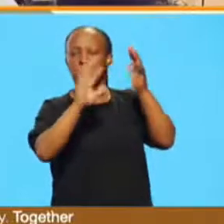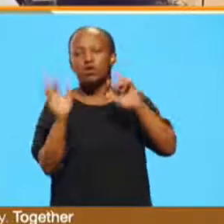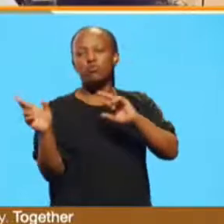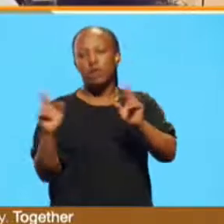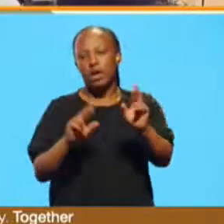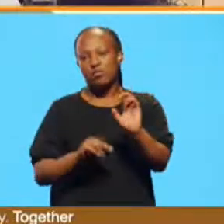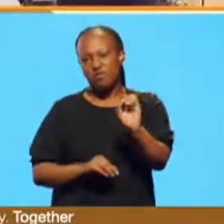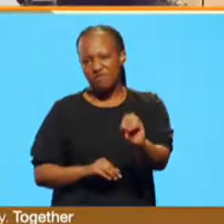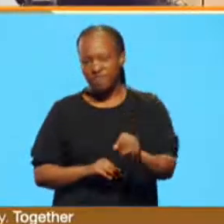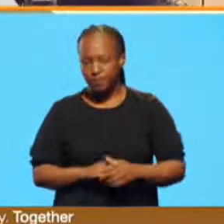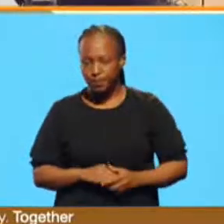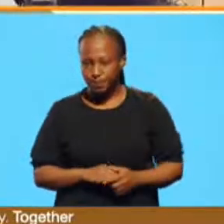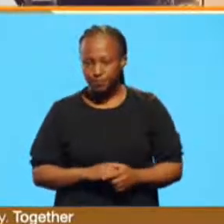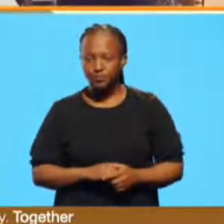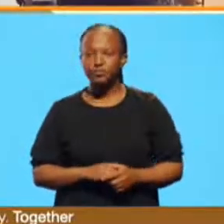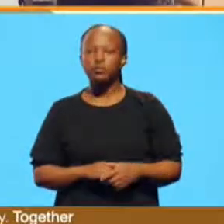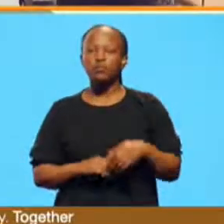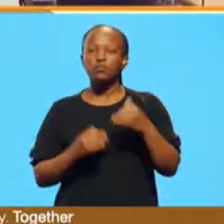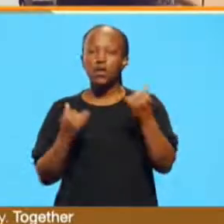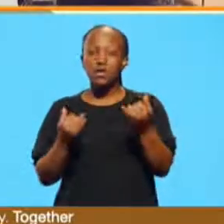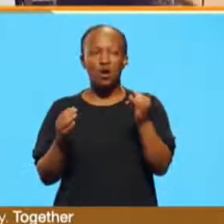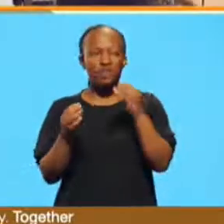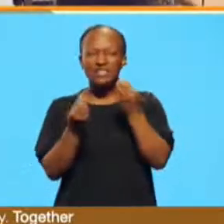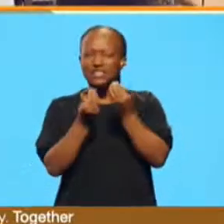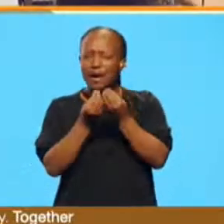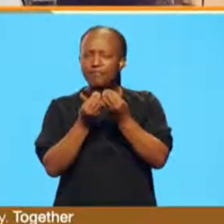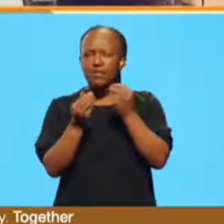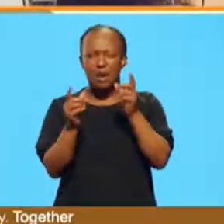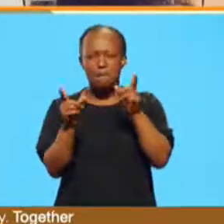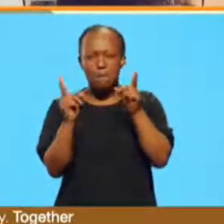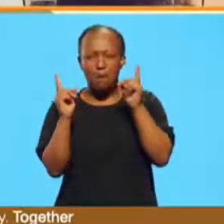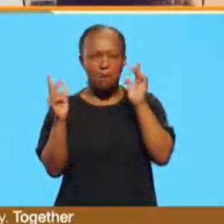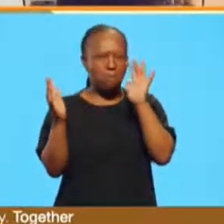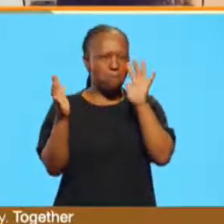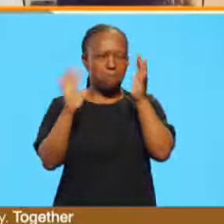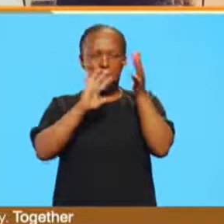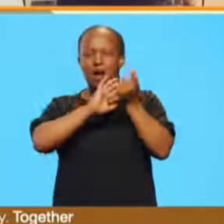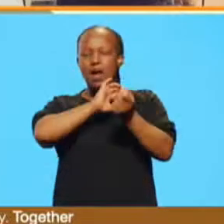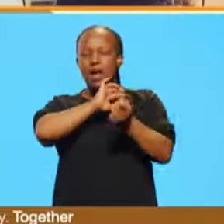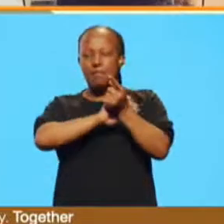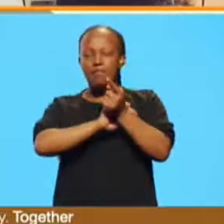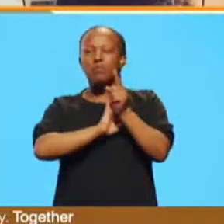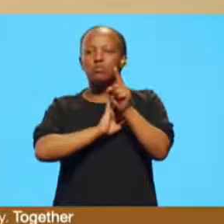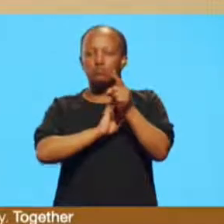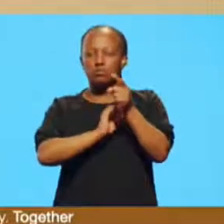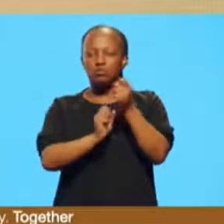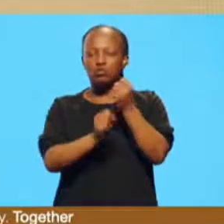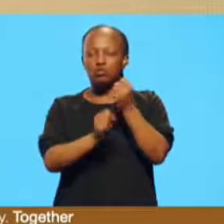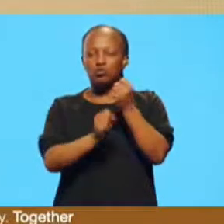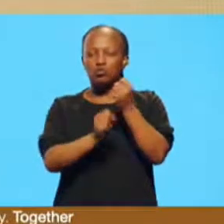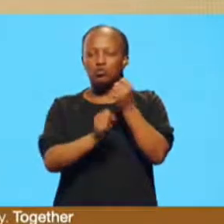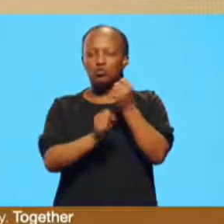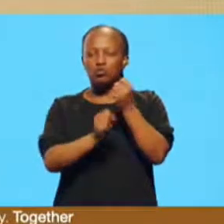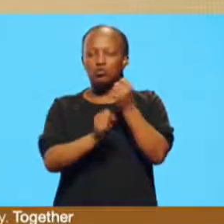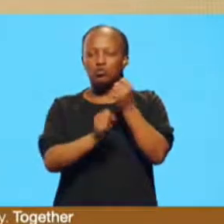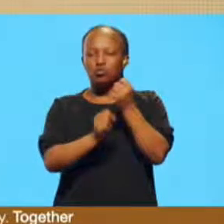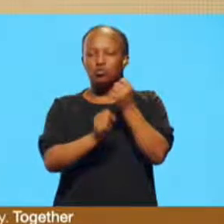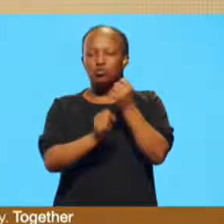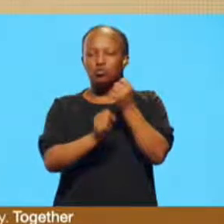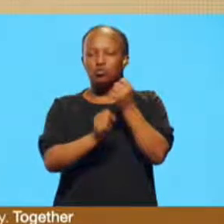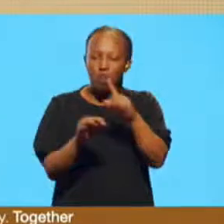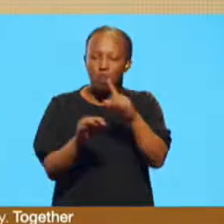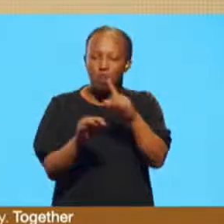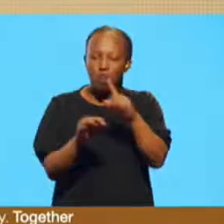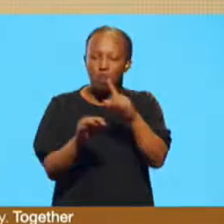disaster management that we're going to be trying to develop and ensure that we are ready, we should include everyone. So we have